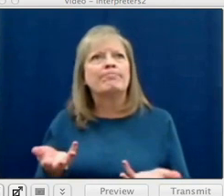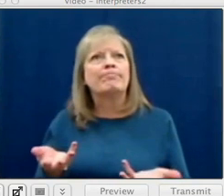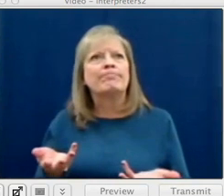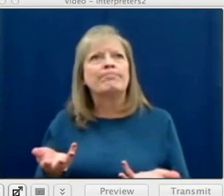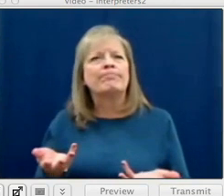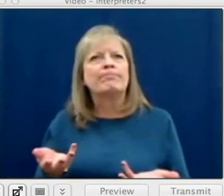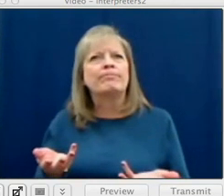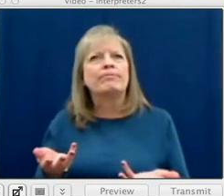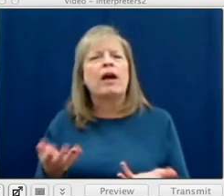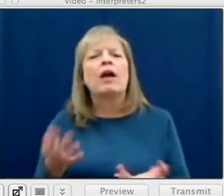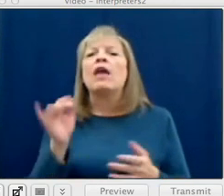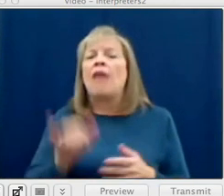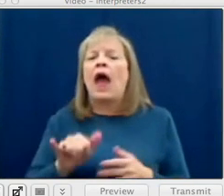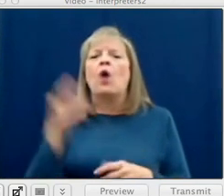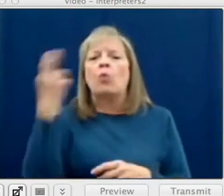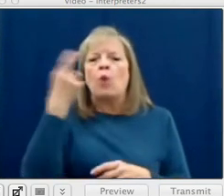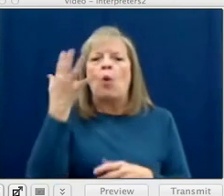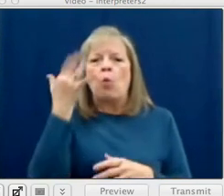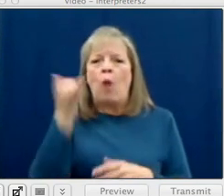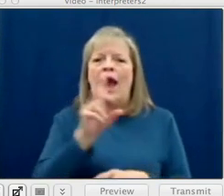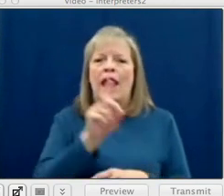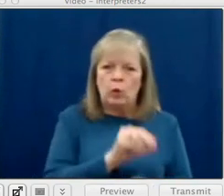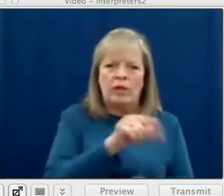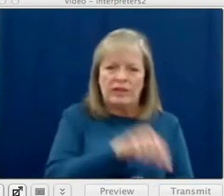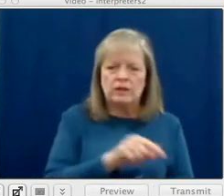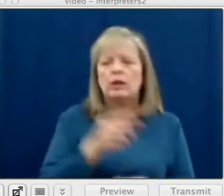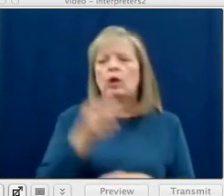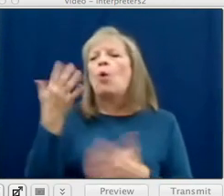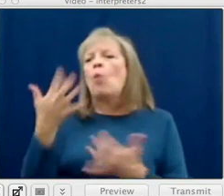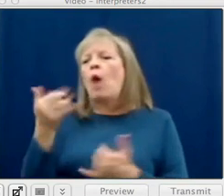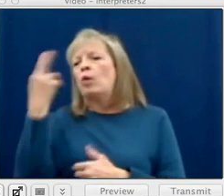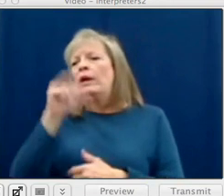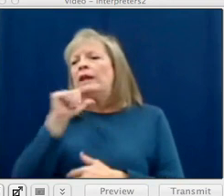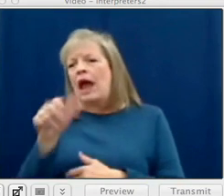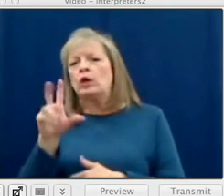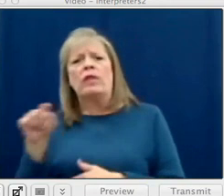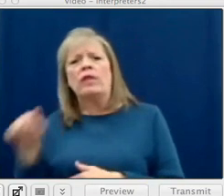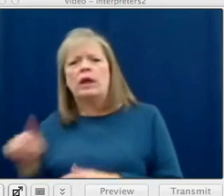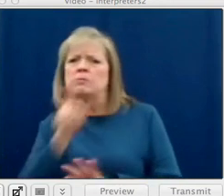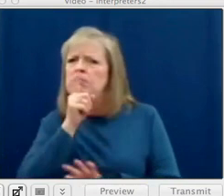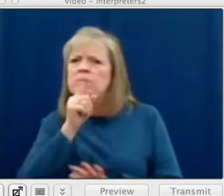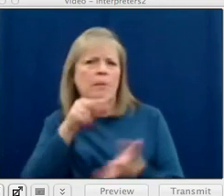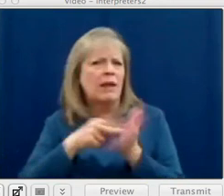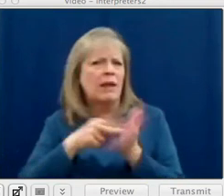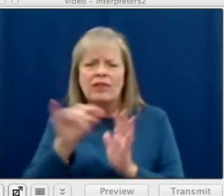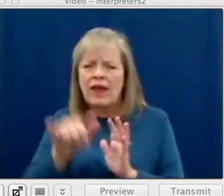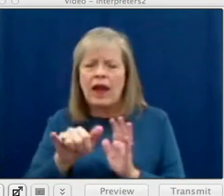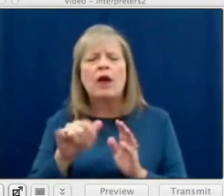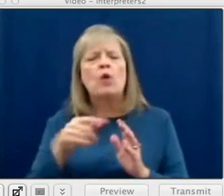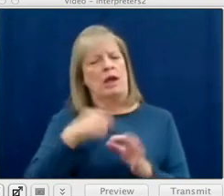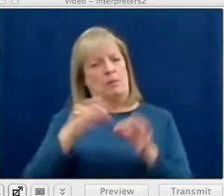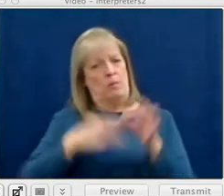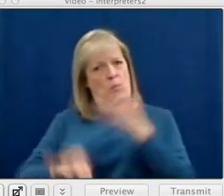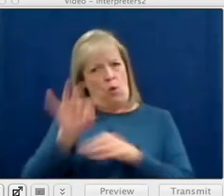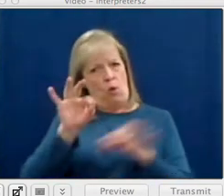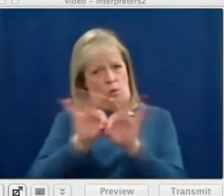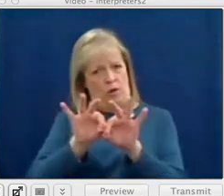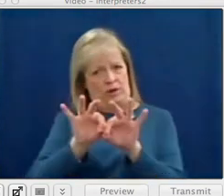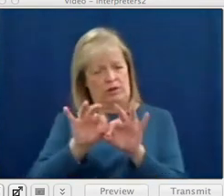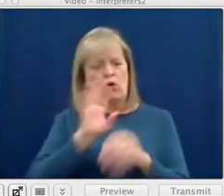that's reason to do it, that's reason not to do it. It's more an idea of what values are we prioritizing in a given moment,